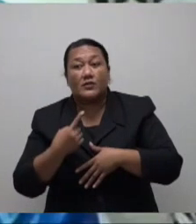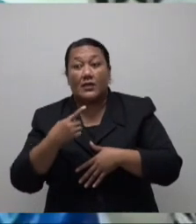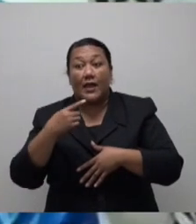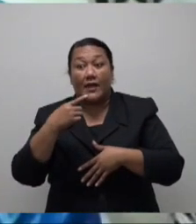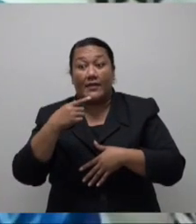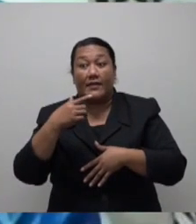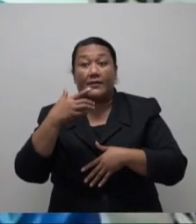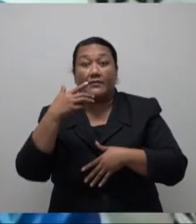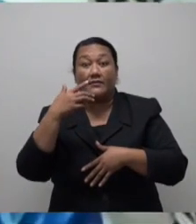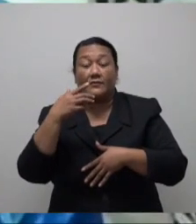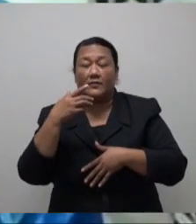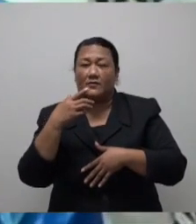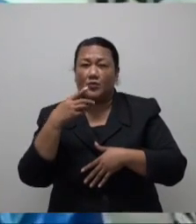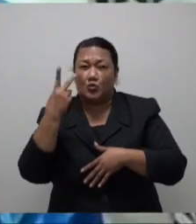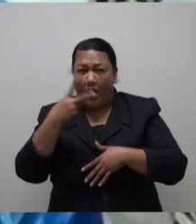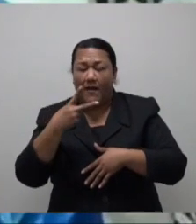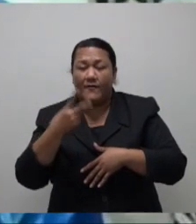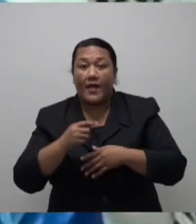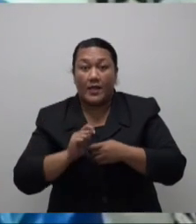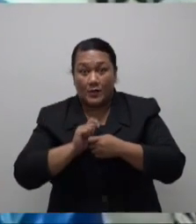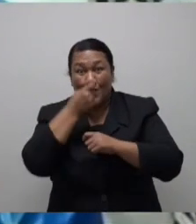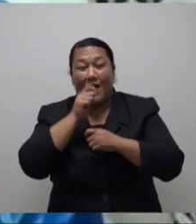total of